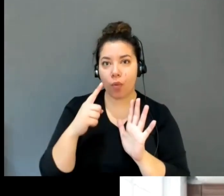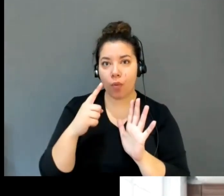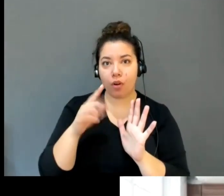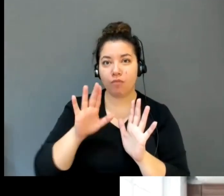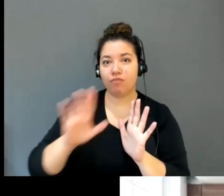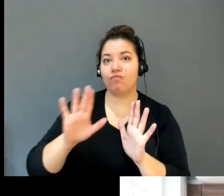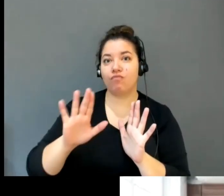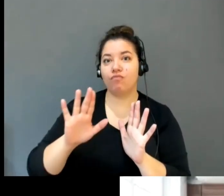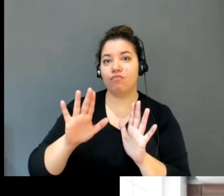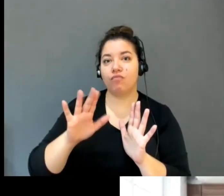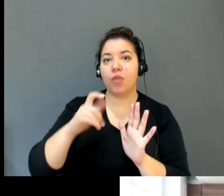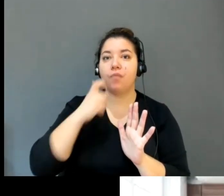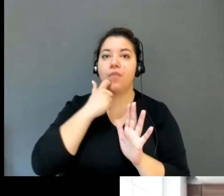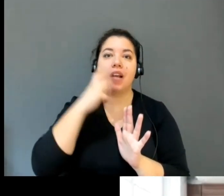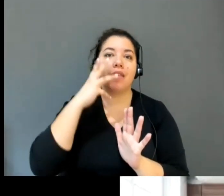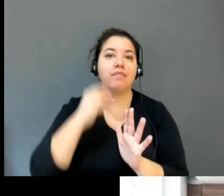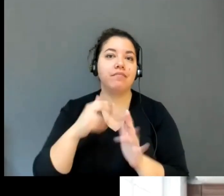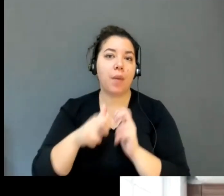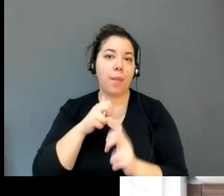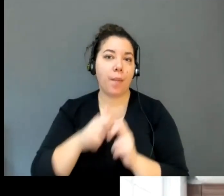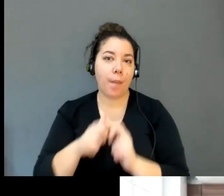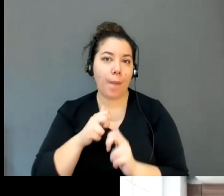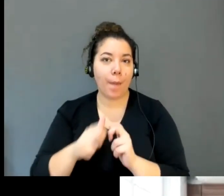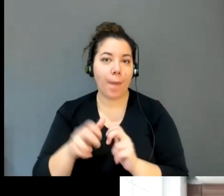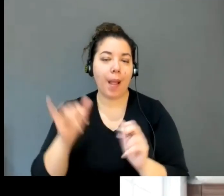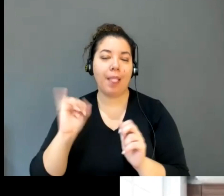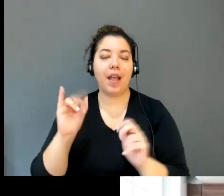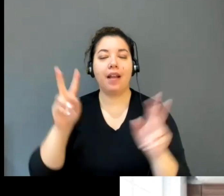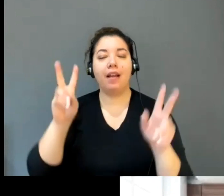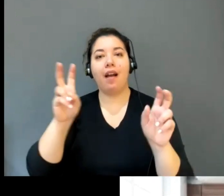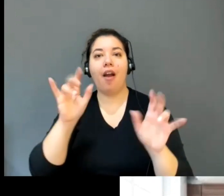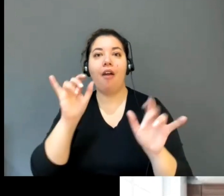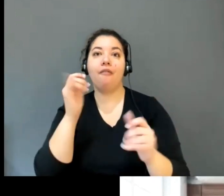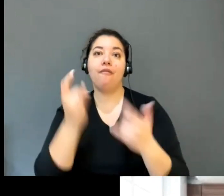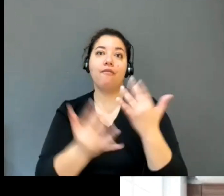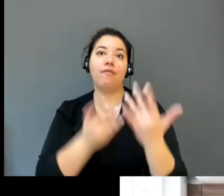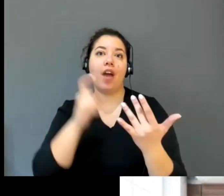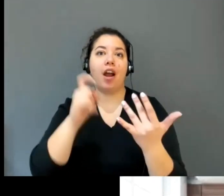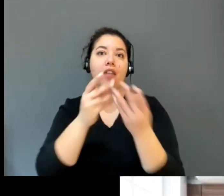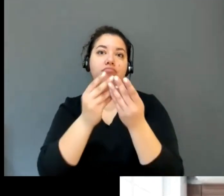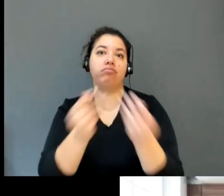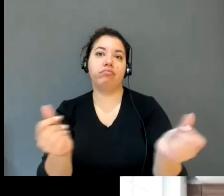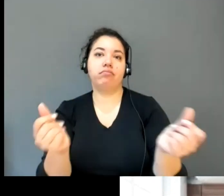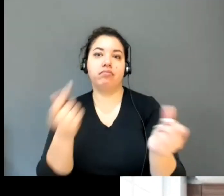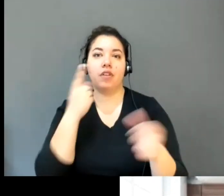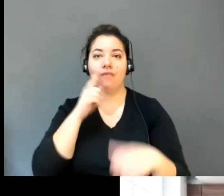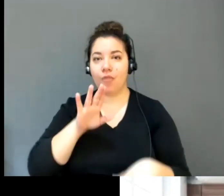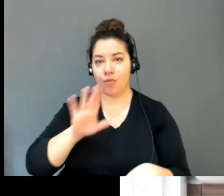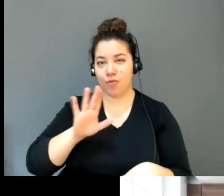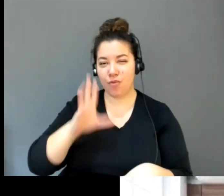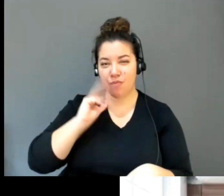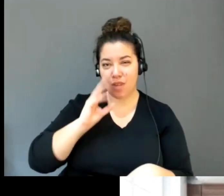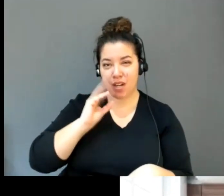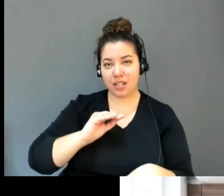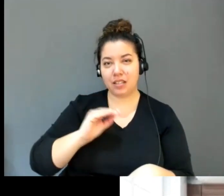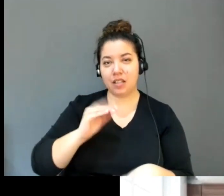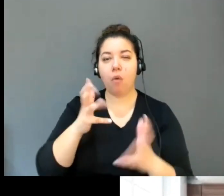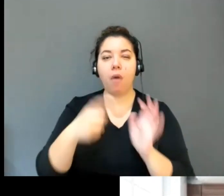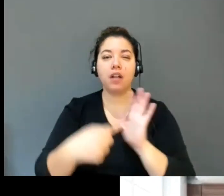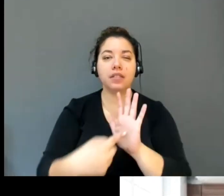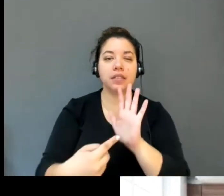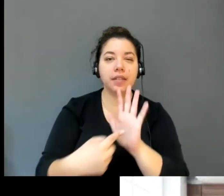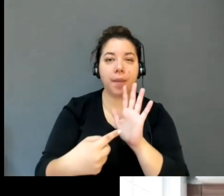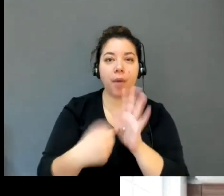recently, as they say in business, a fire you had to put out or some security challenge that popped up. Give us an example. Take us inside the